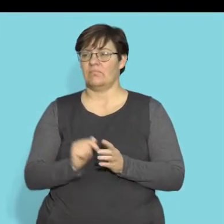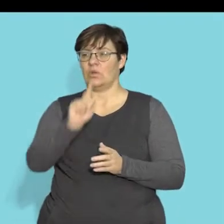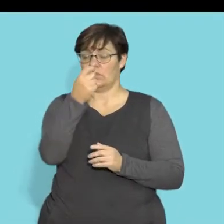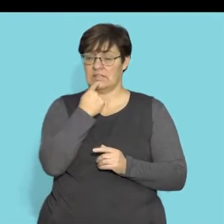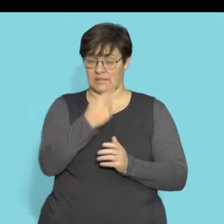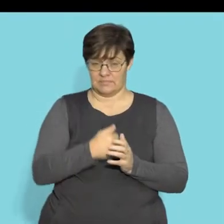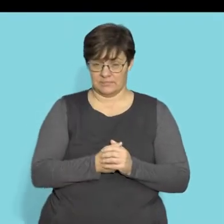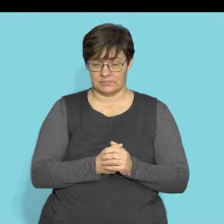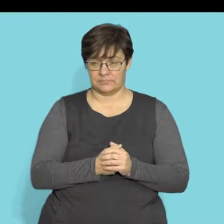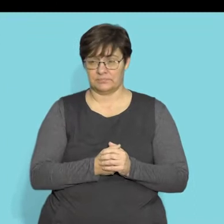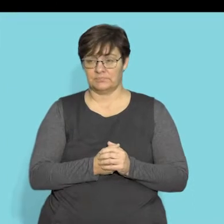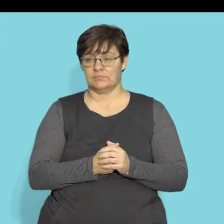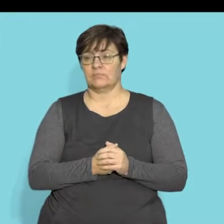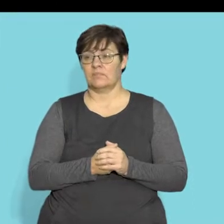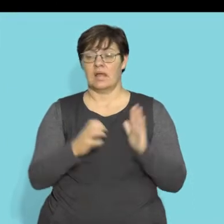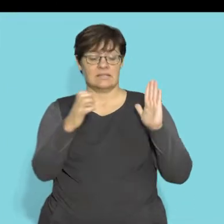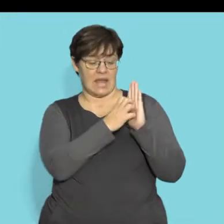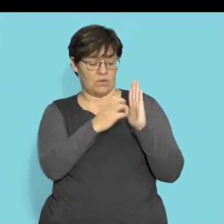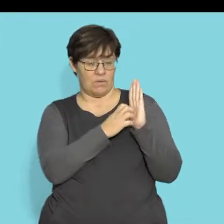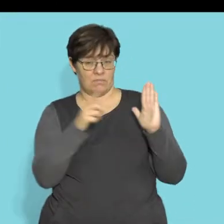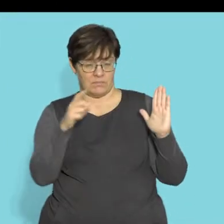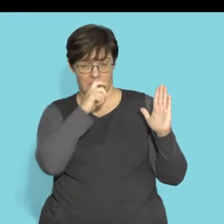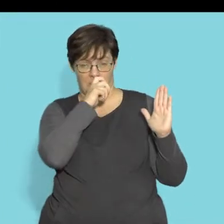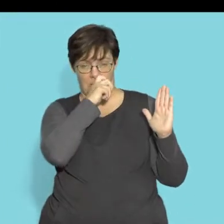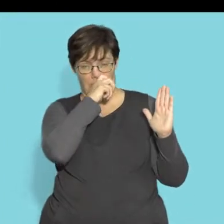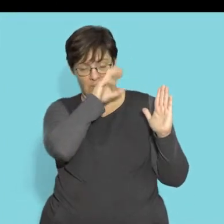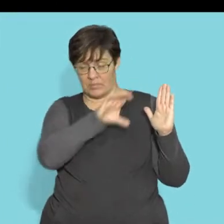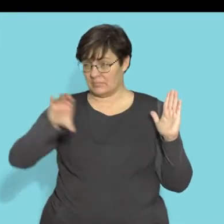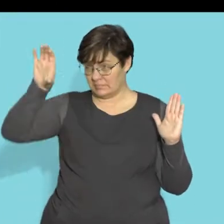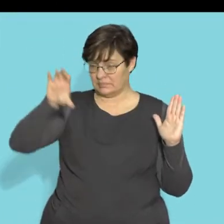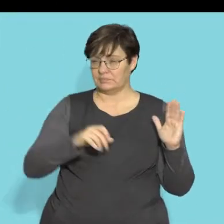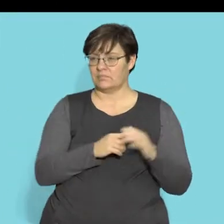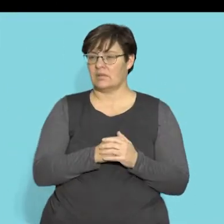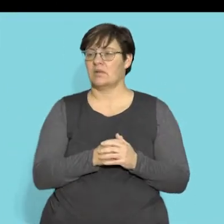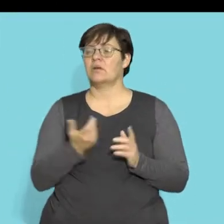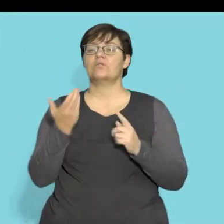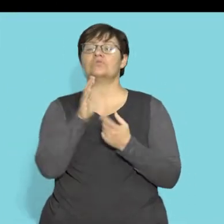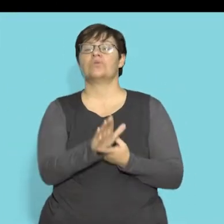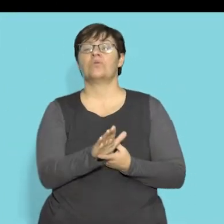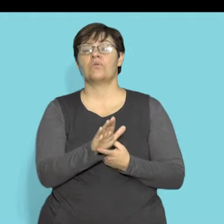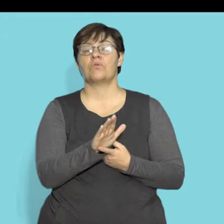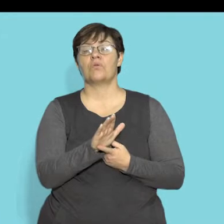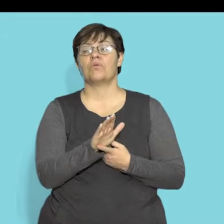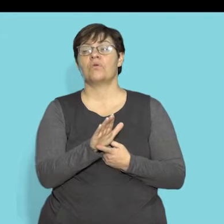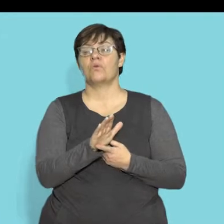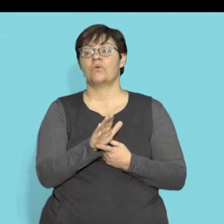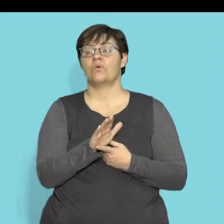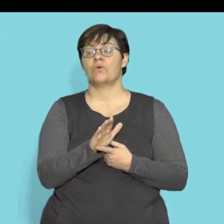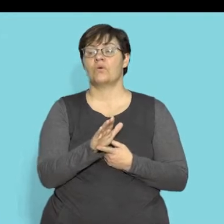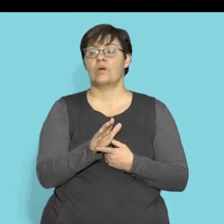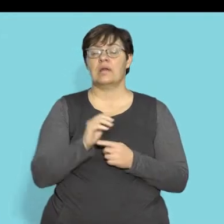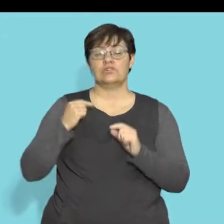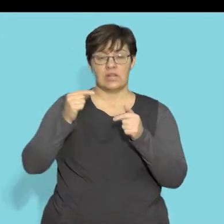So the question reads, the diagram below, which I've indicated up here, shows a genetic